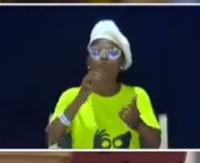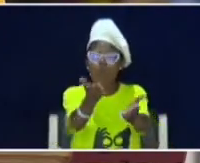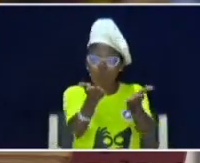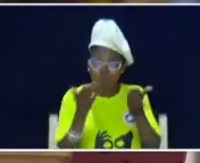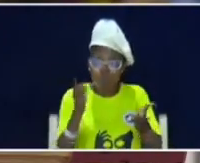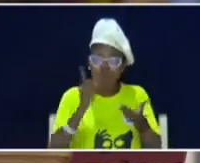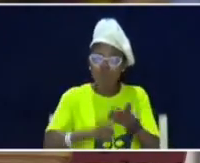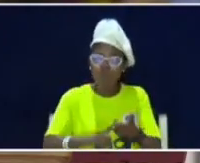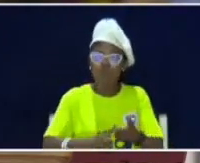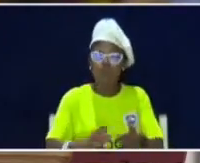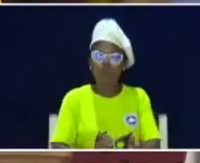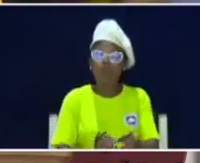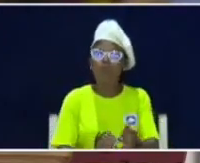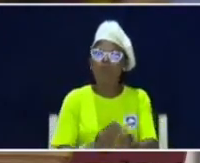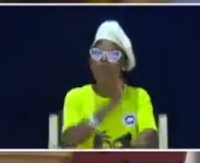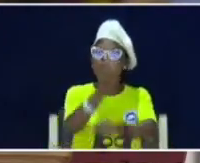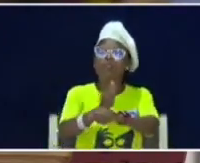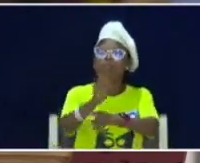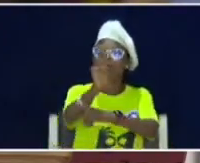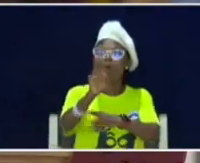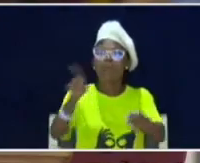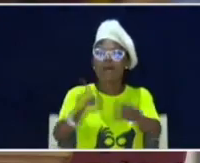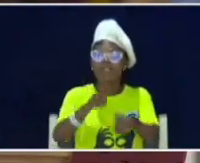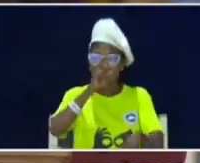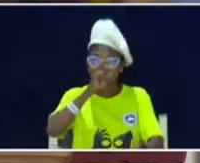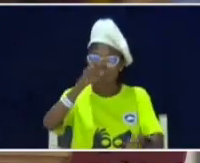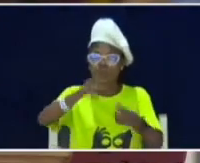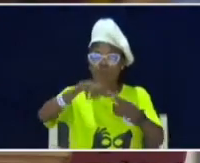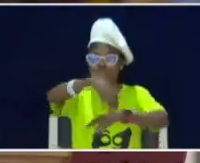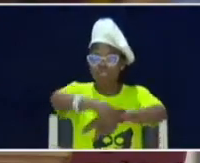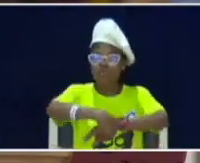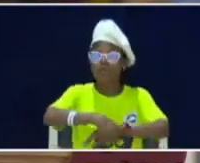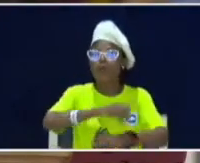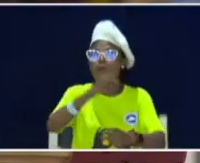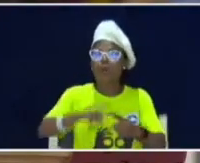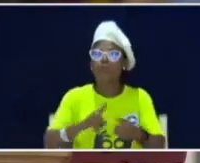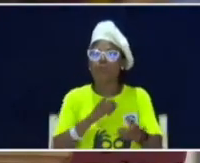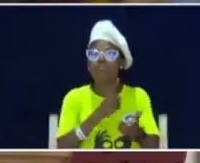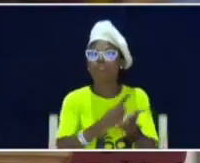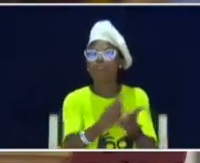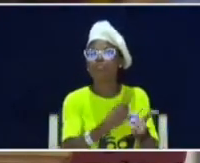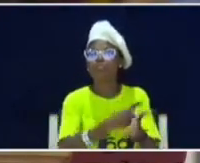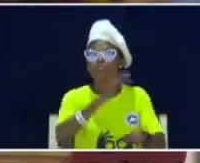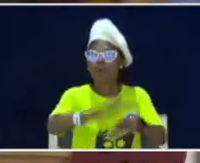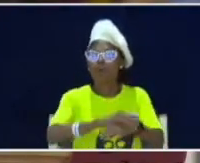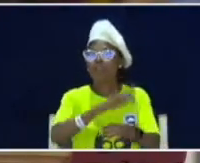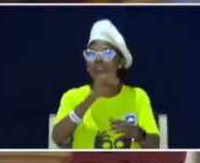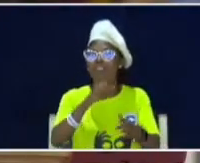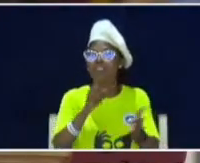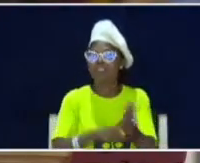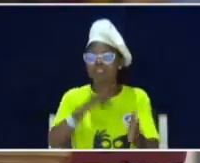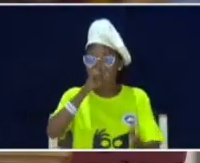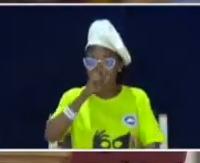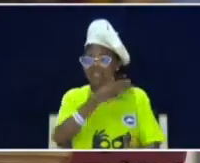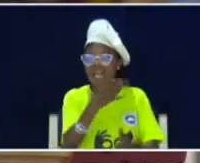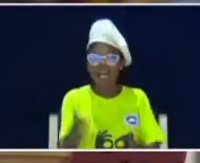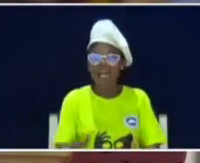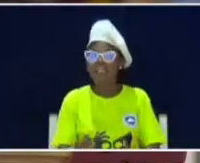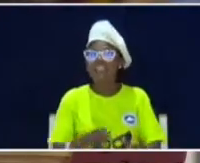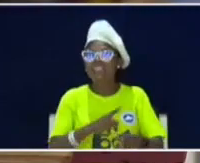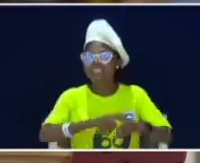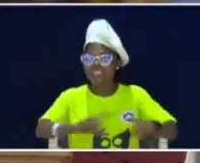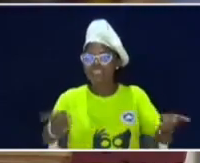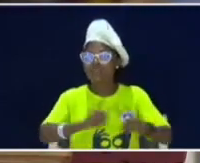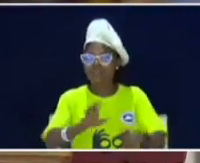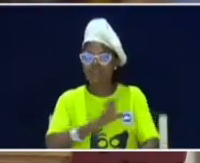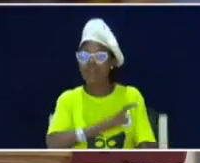mount up as eagle tonight. So when we talk about eagle, there are so many features of an eagle. But